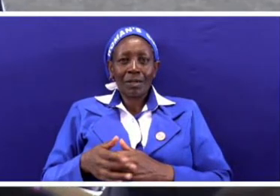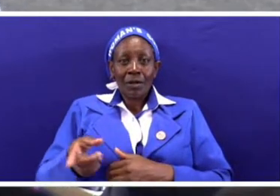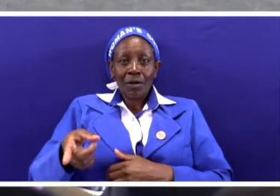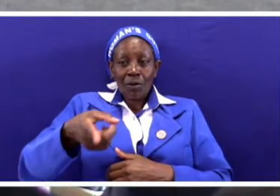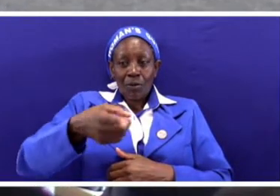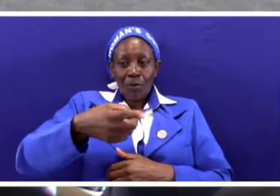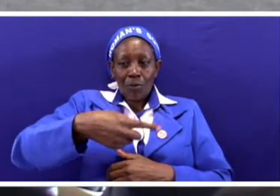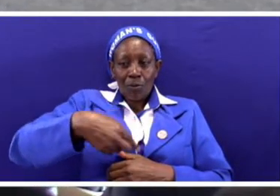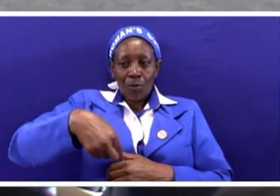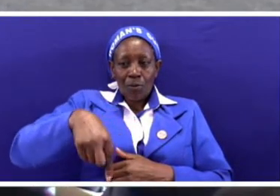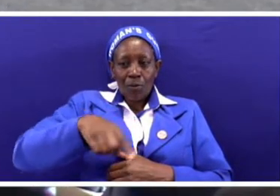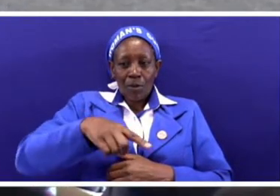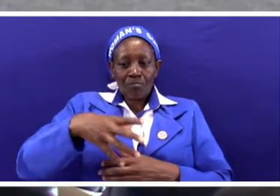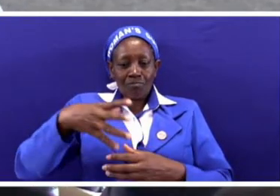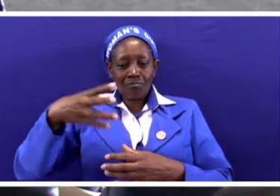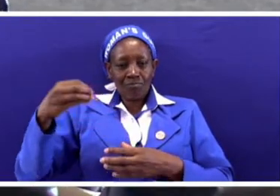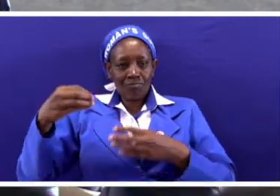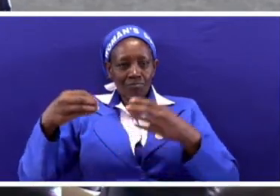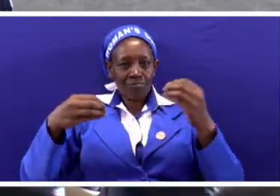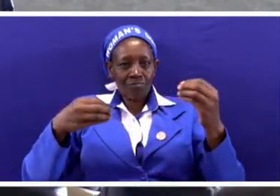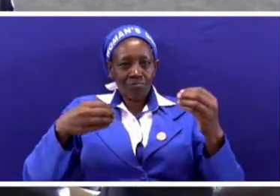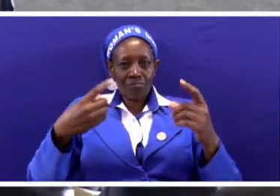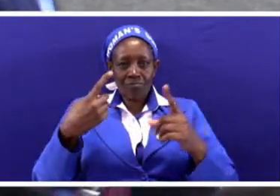our ways after this congregation.